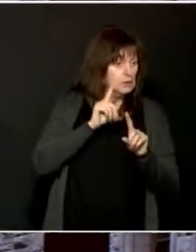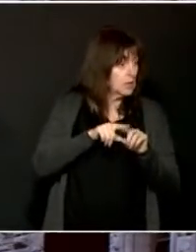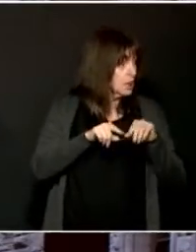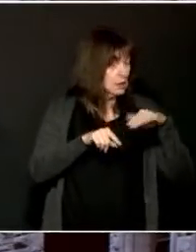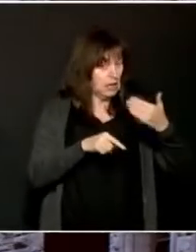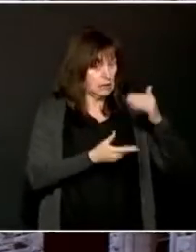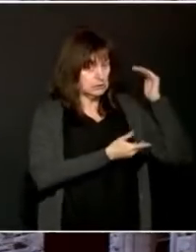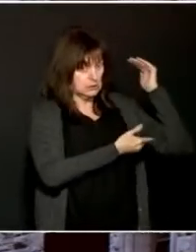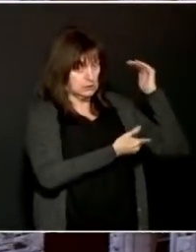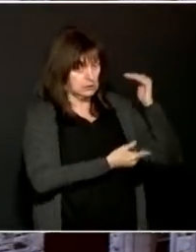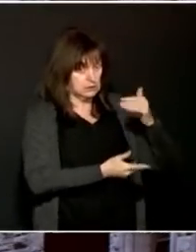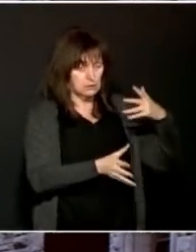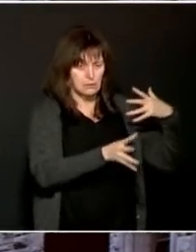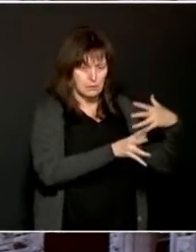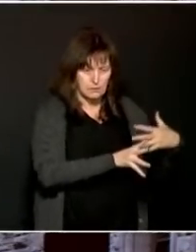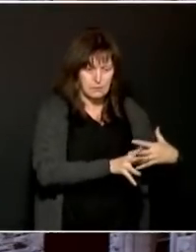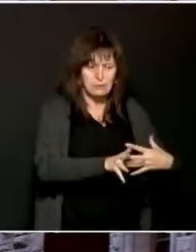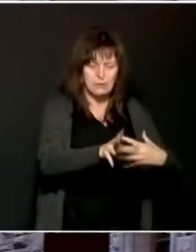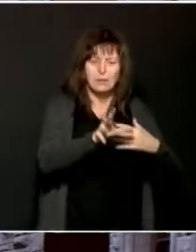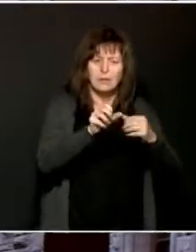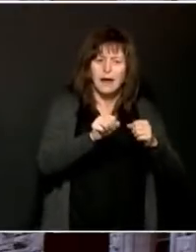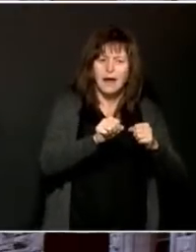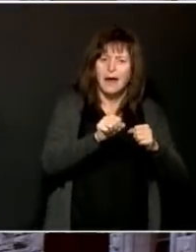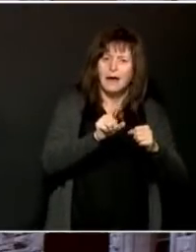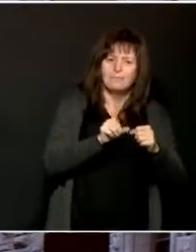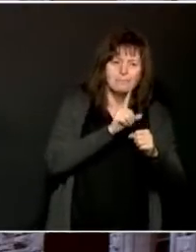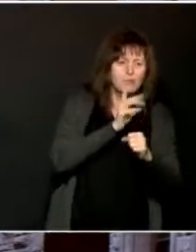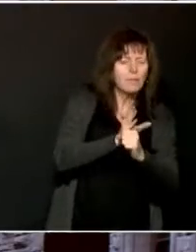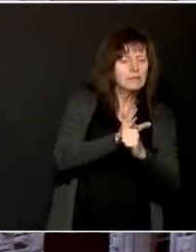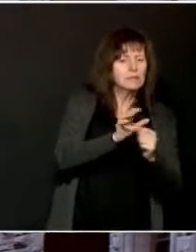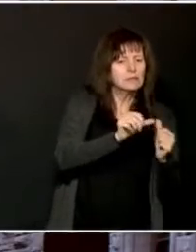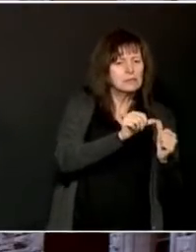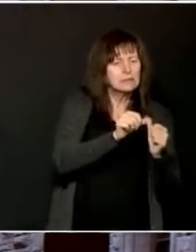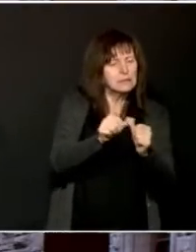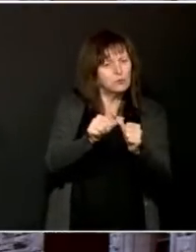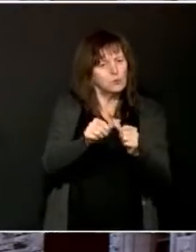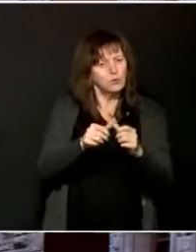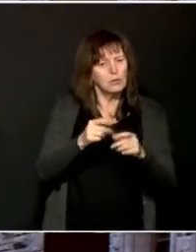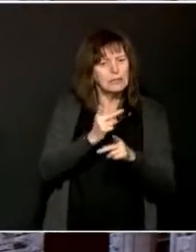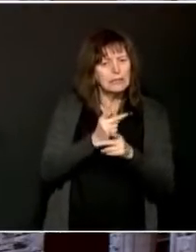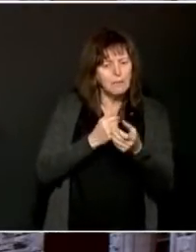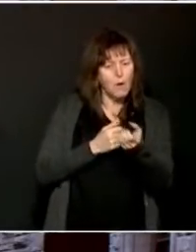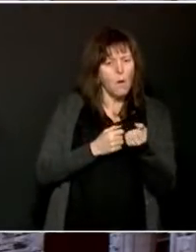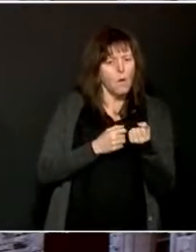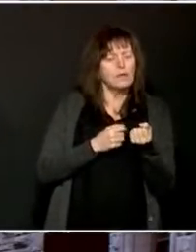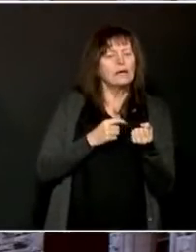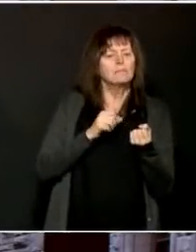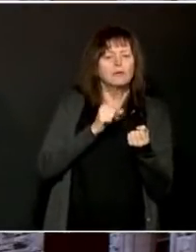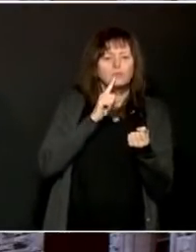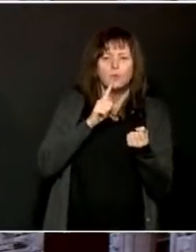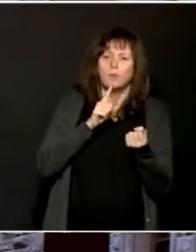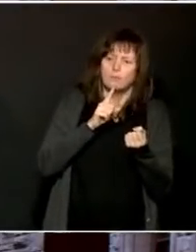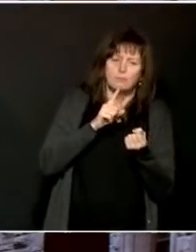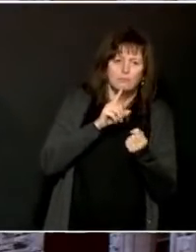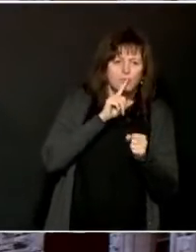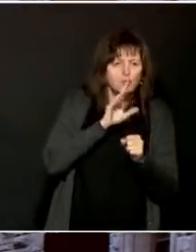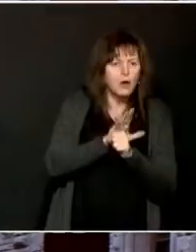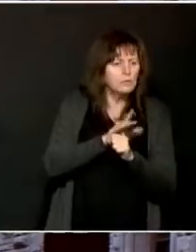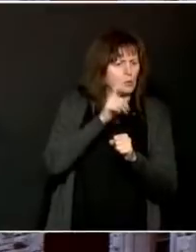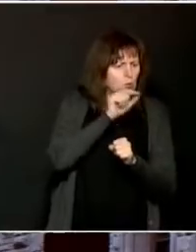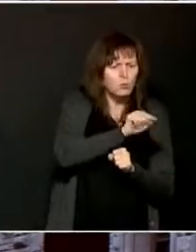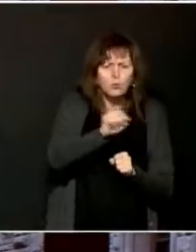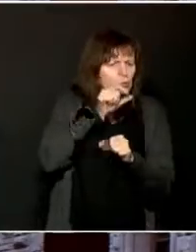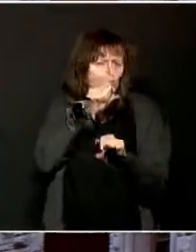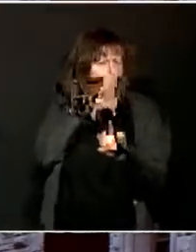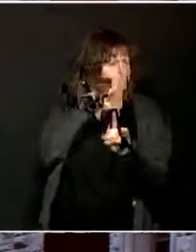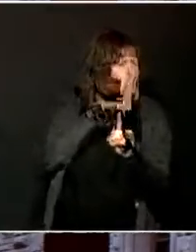a continuation. So they want to make sure that they can, as best as possible, guarantee those booked appointments, especially early in the